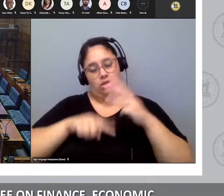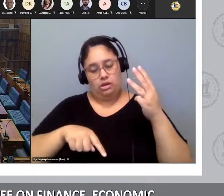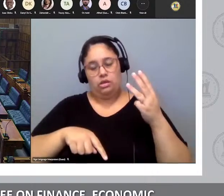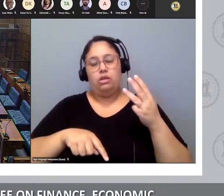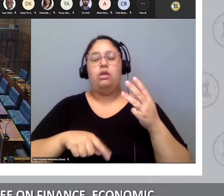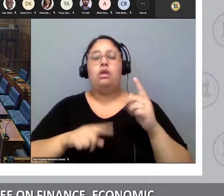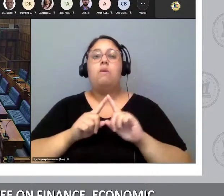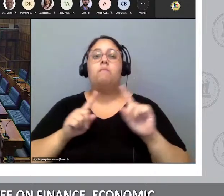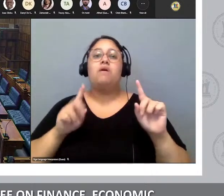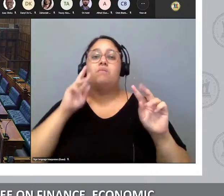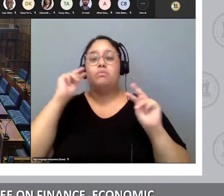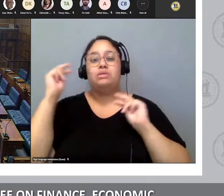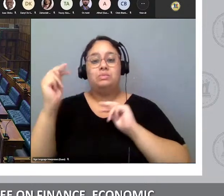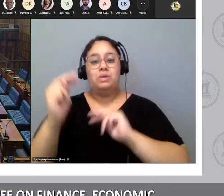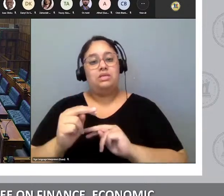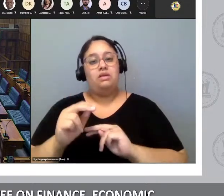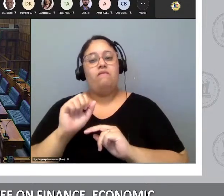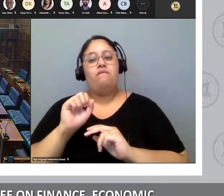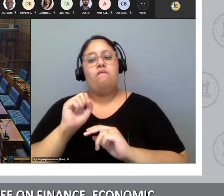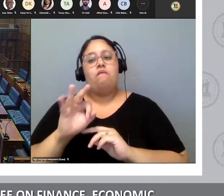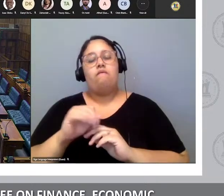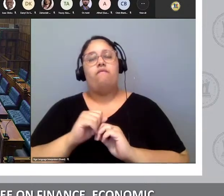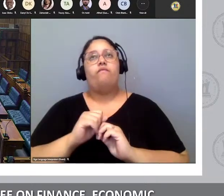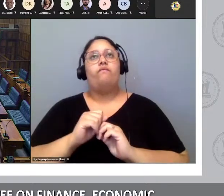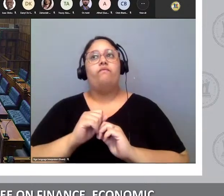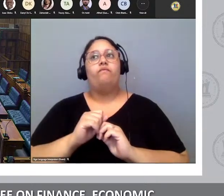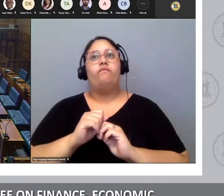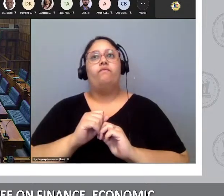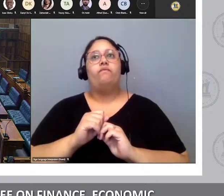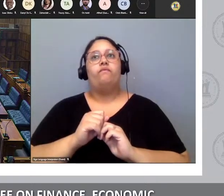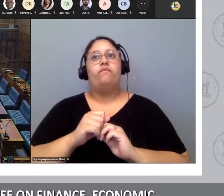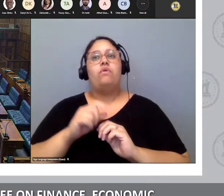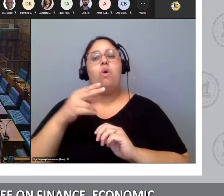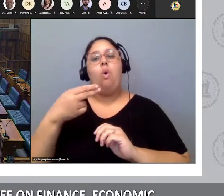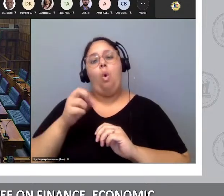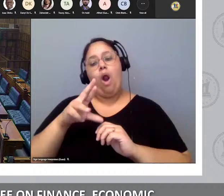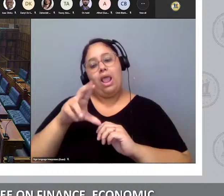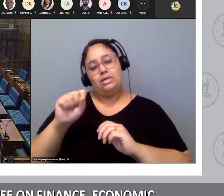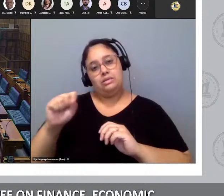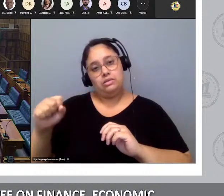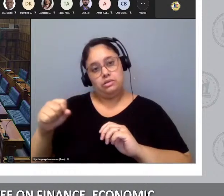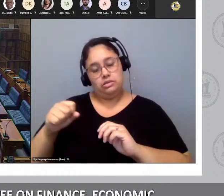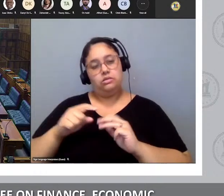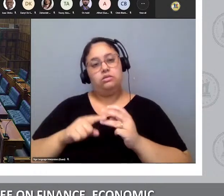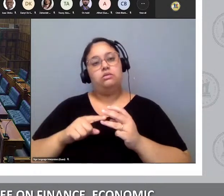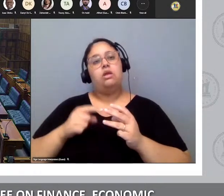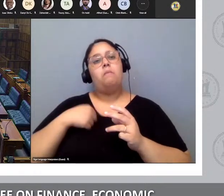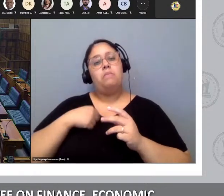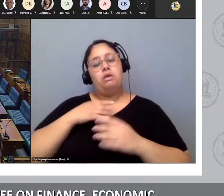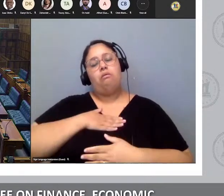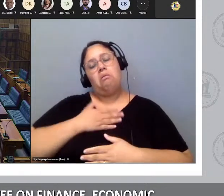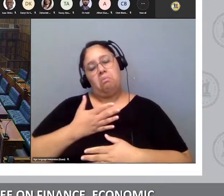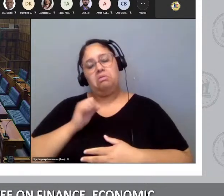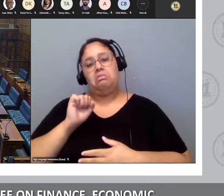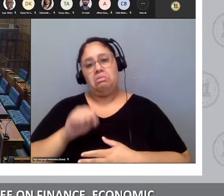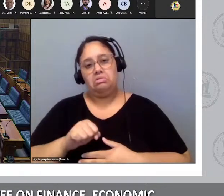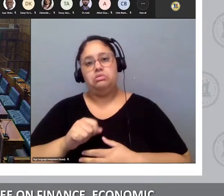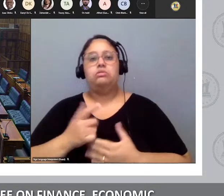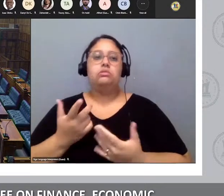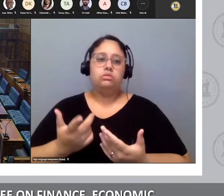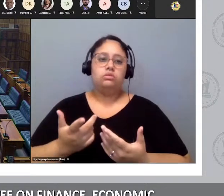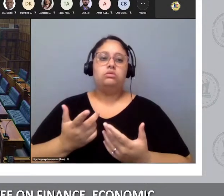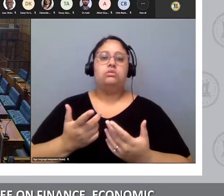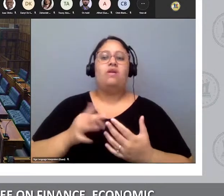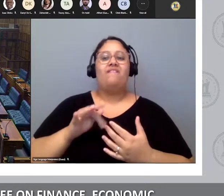uh from the perspective of of of the hess uh I admit that the level the